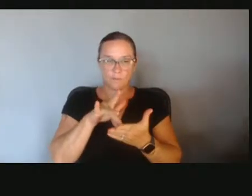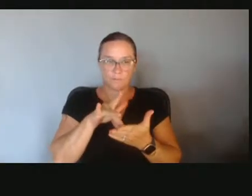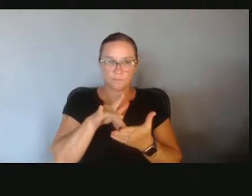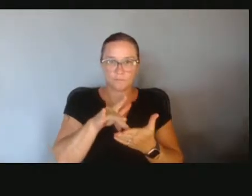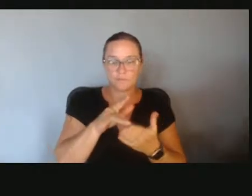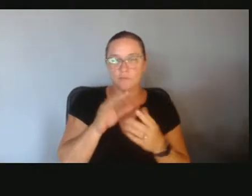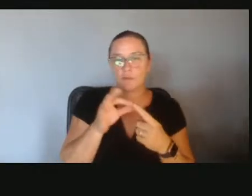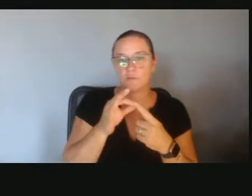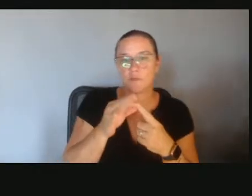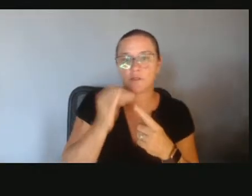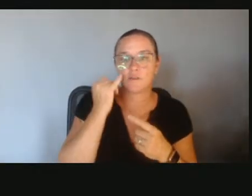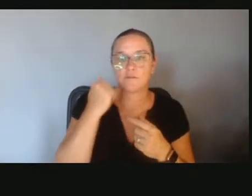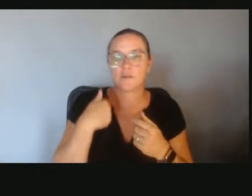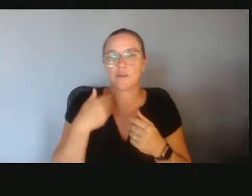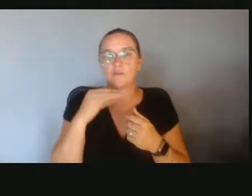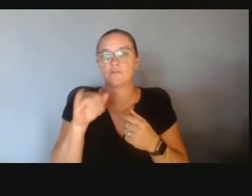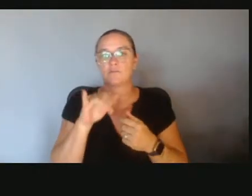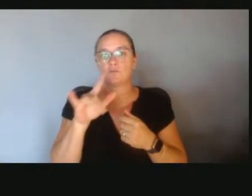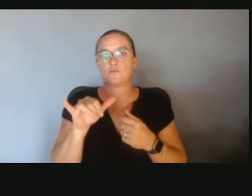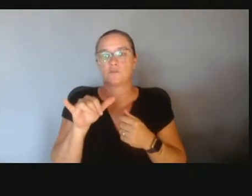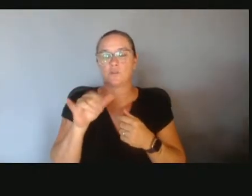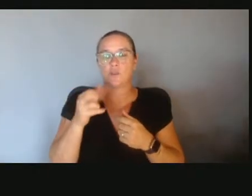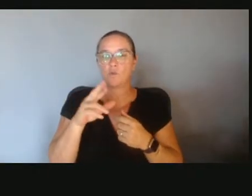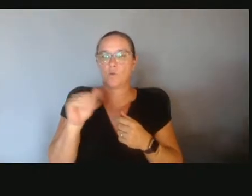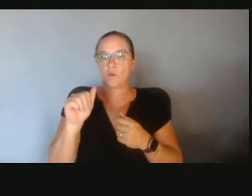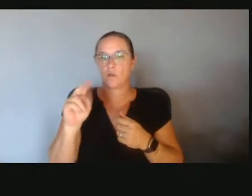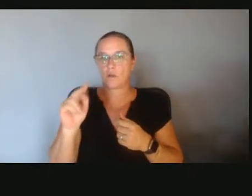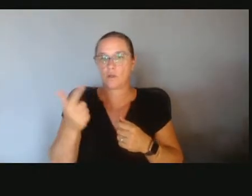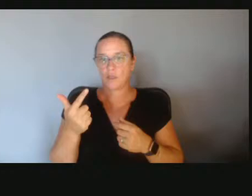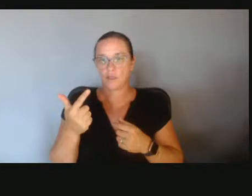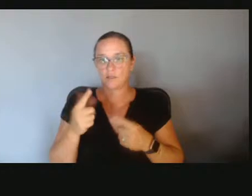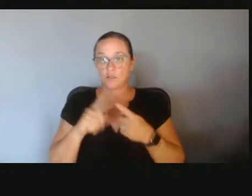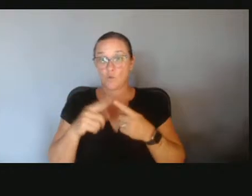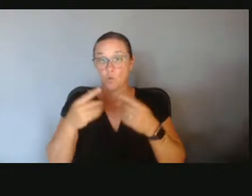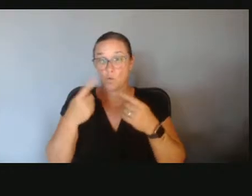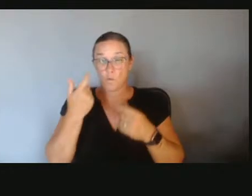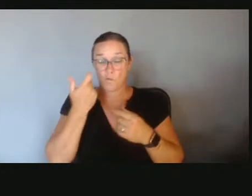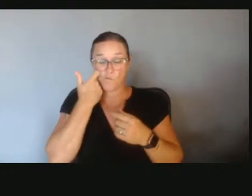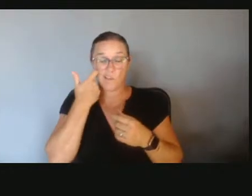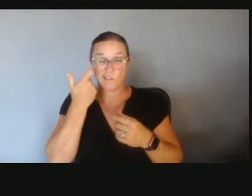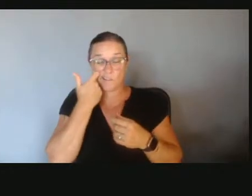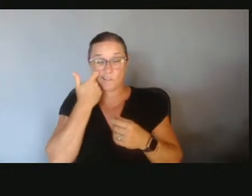put July or August here to our most recent snapshot.